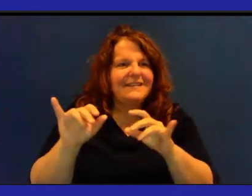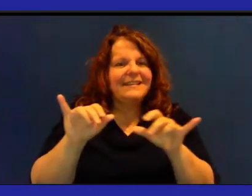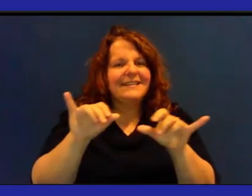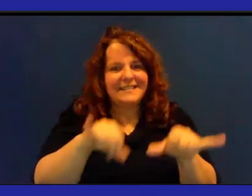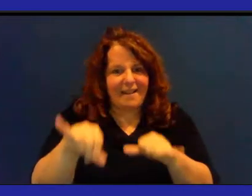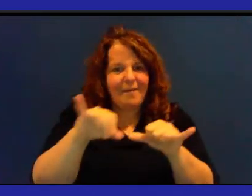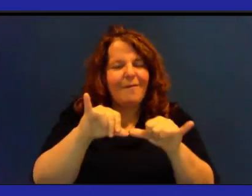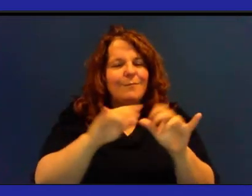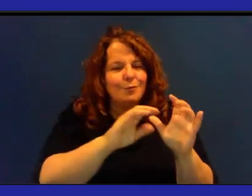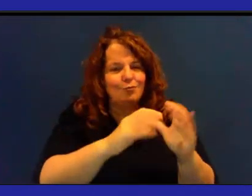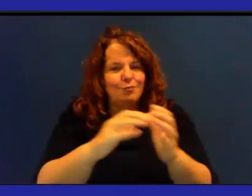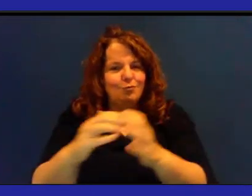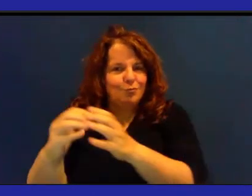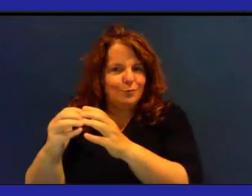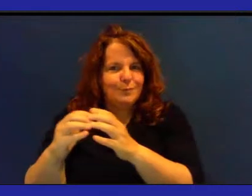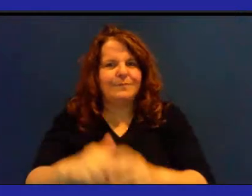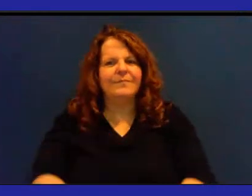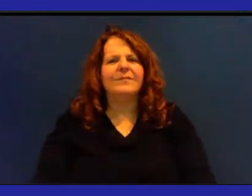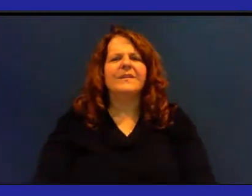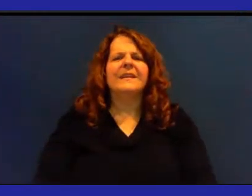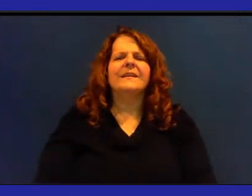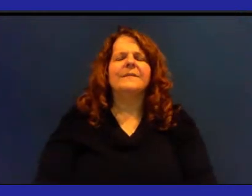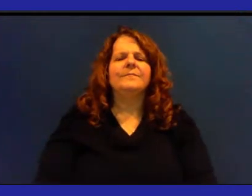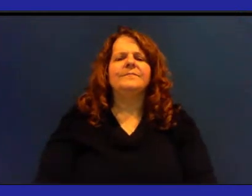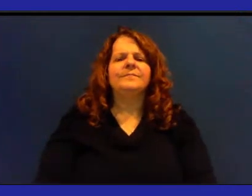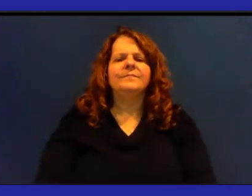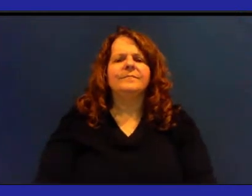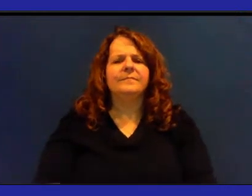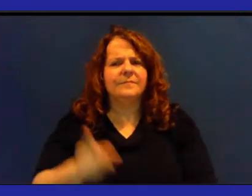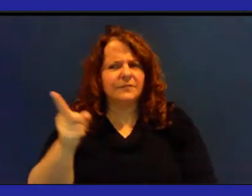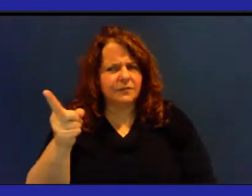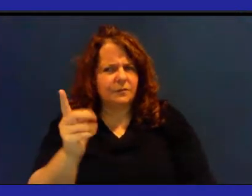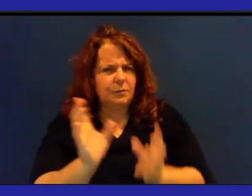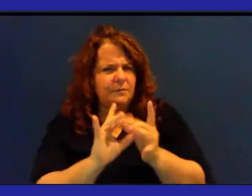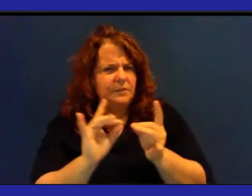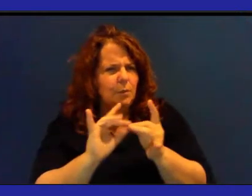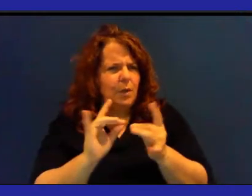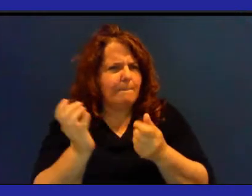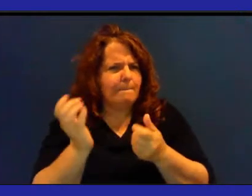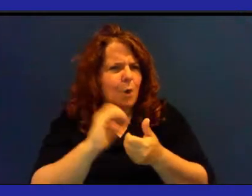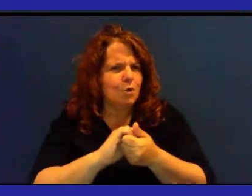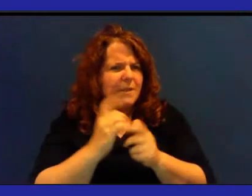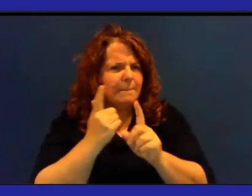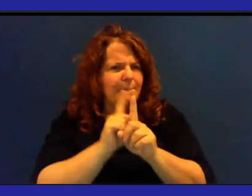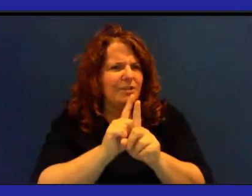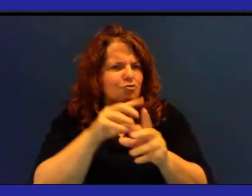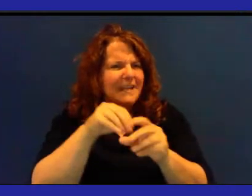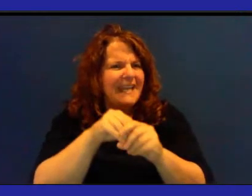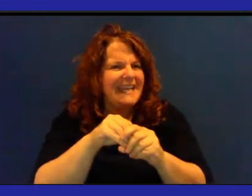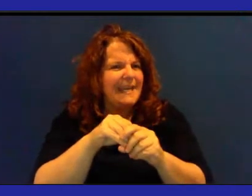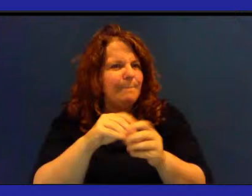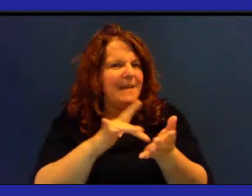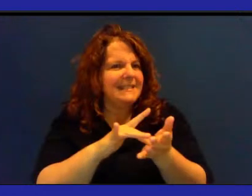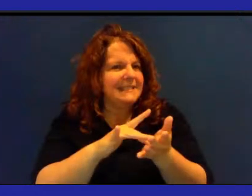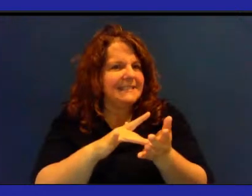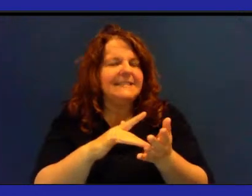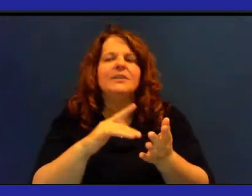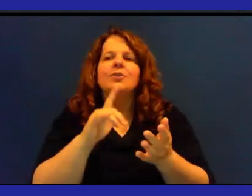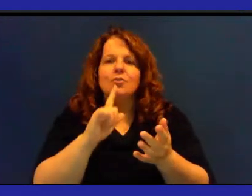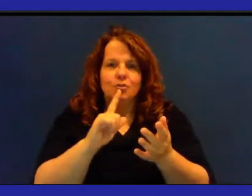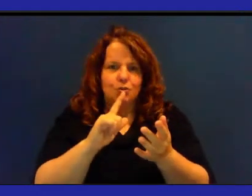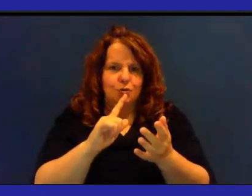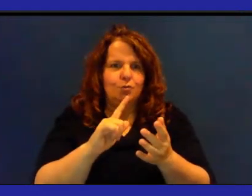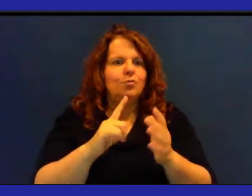minorities. And also, I don't know if Michelle, you want to come and talk. We're partnered with Mentoring in Medicine to do some of that role